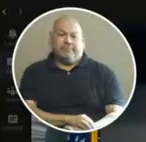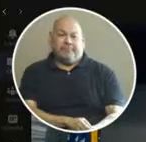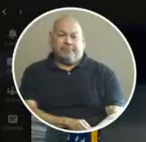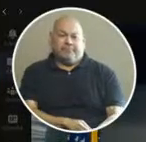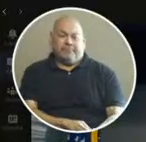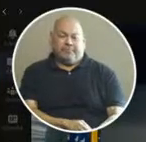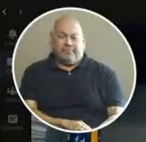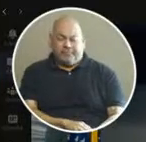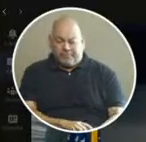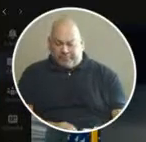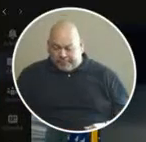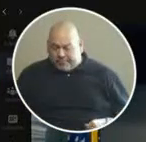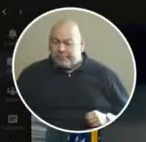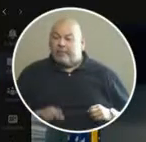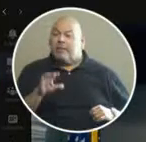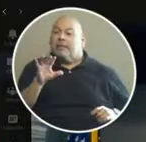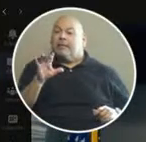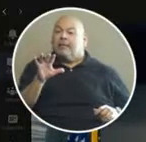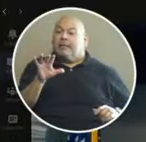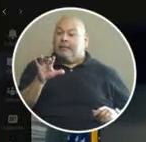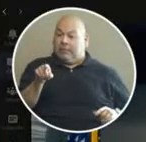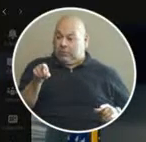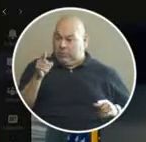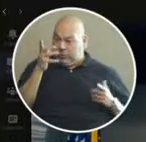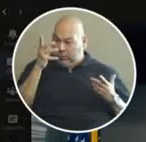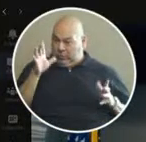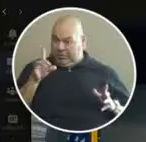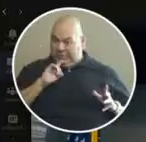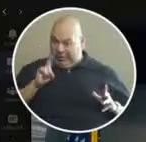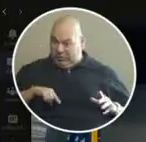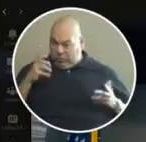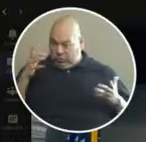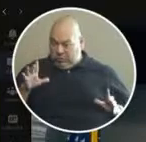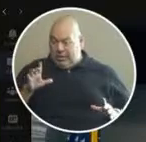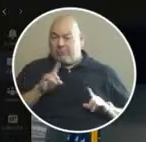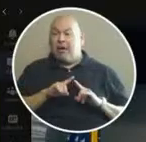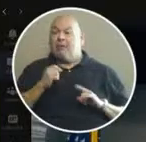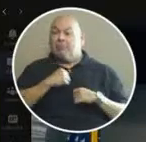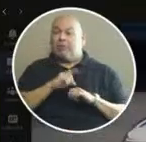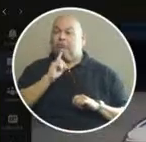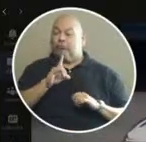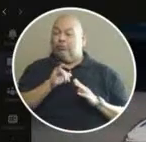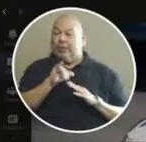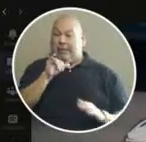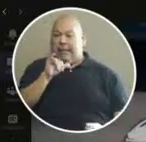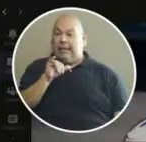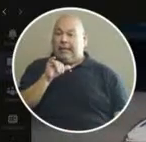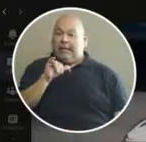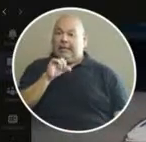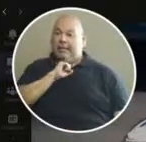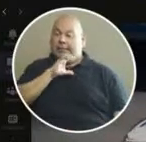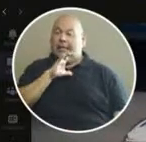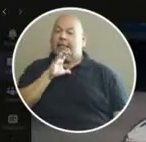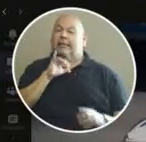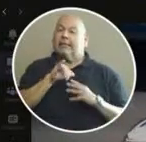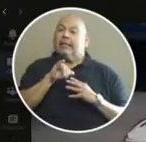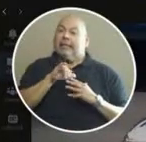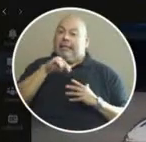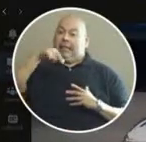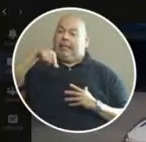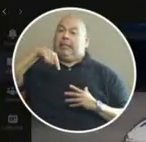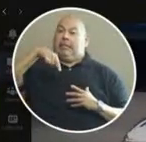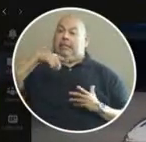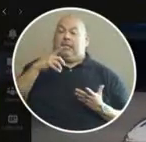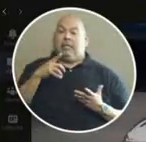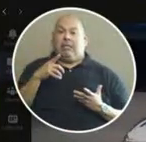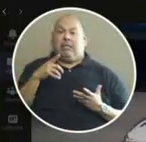And you all had already pretty much answered this question, but just to make sure that I'm asking the question, does this